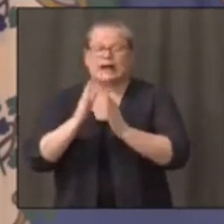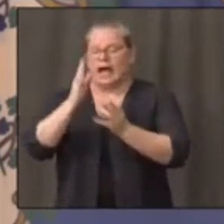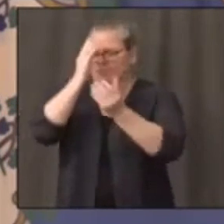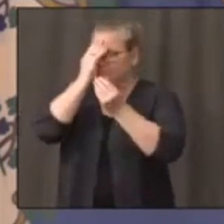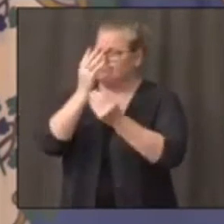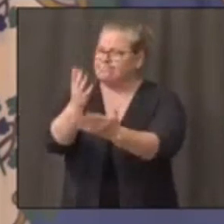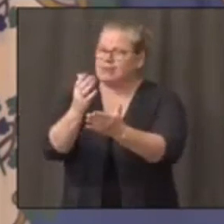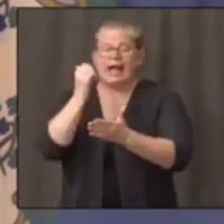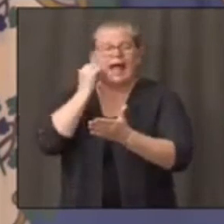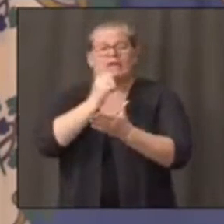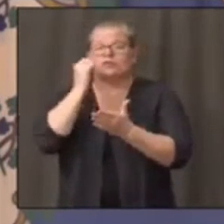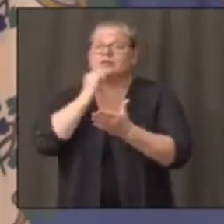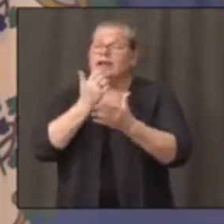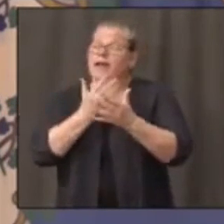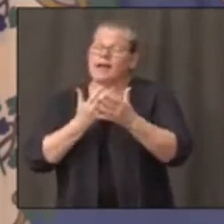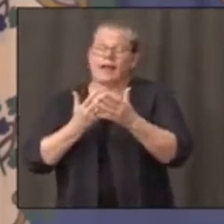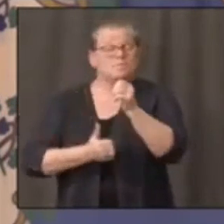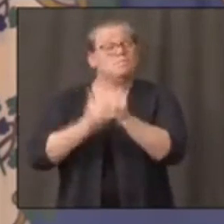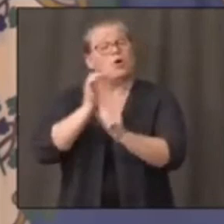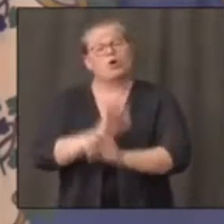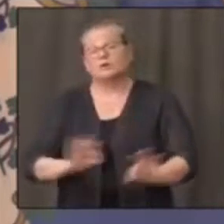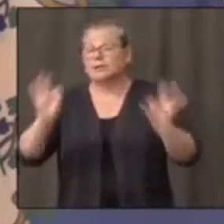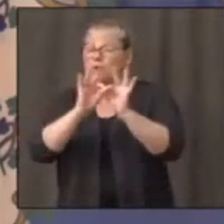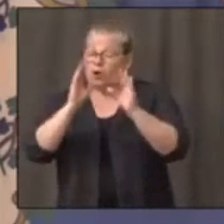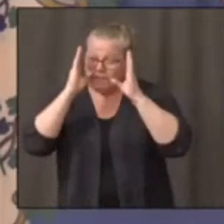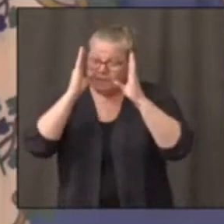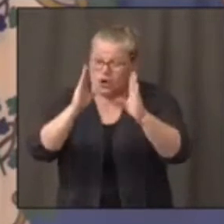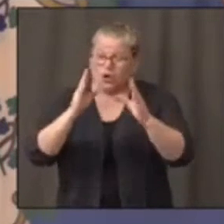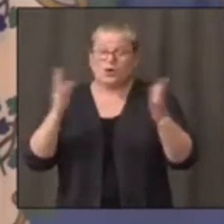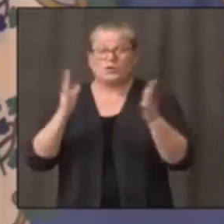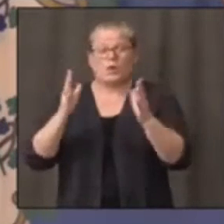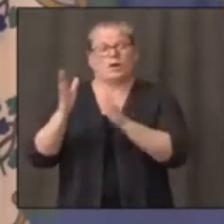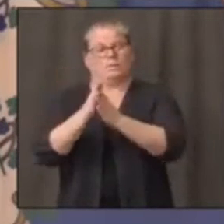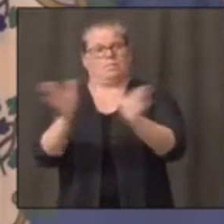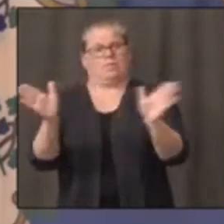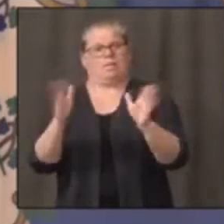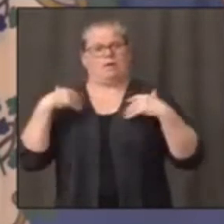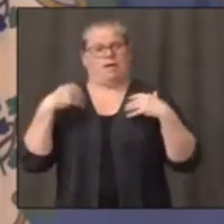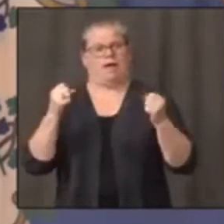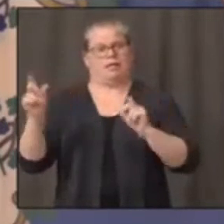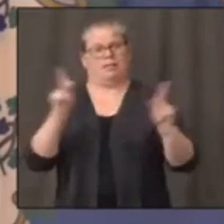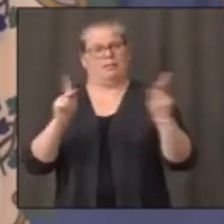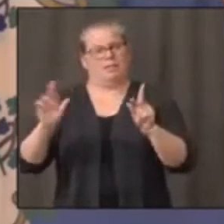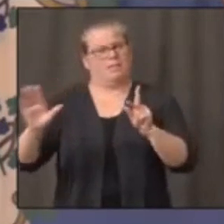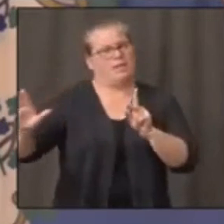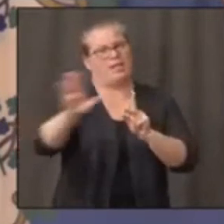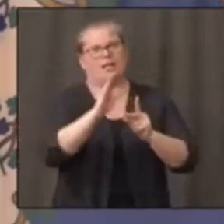public health as the defining lens through which we measure everything. And